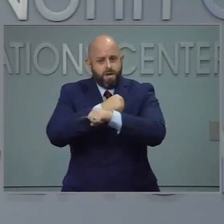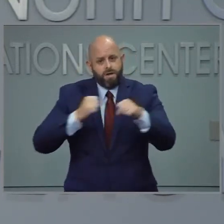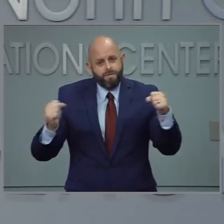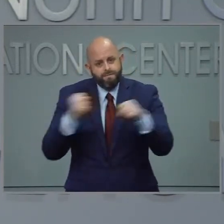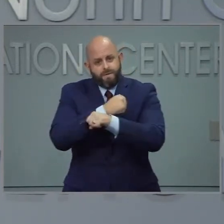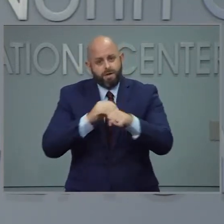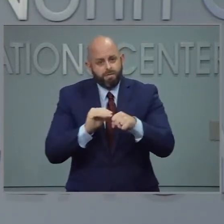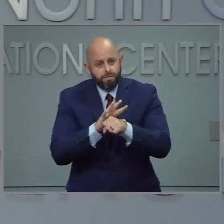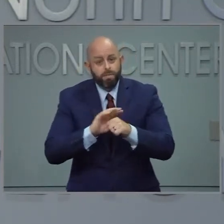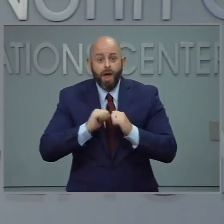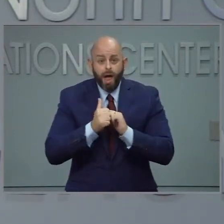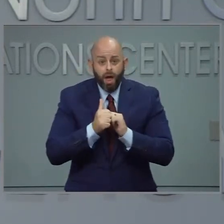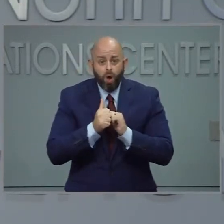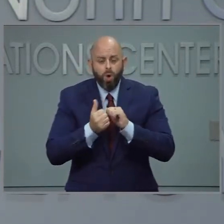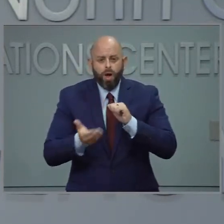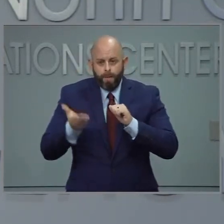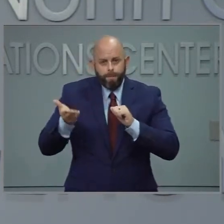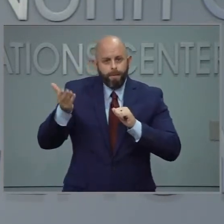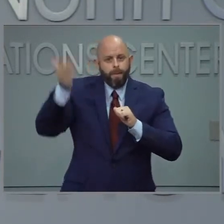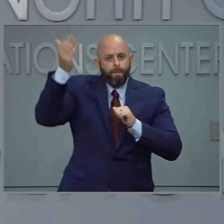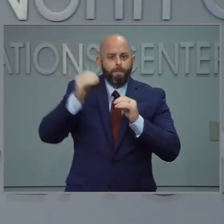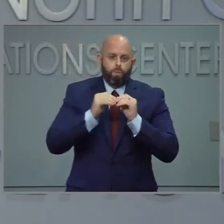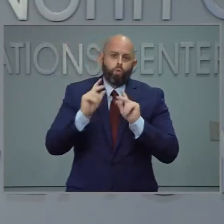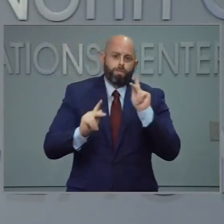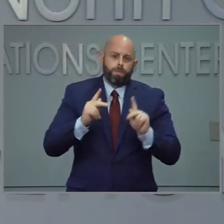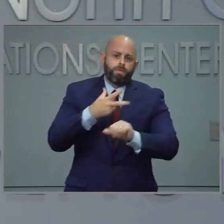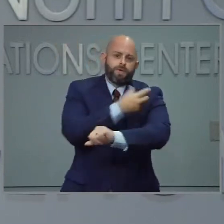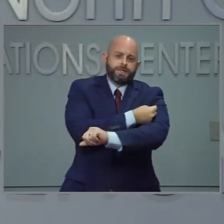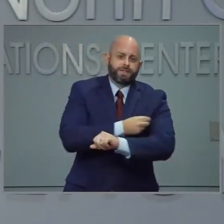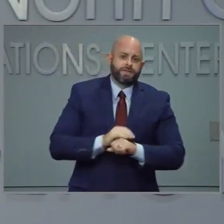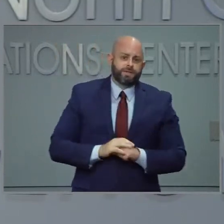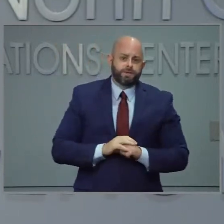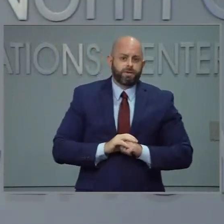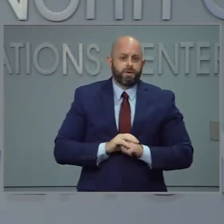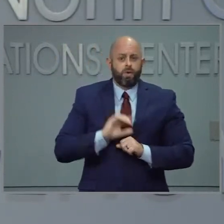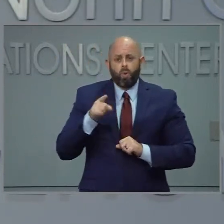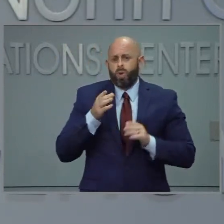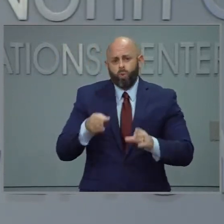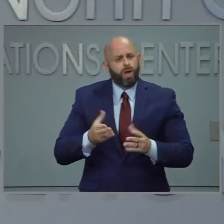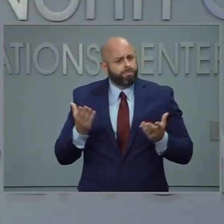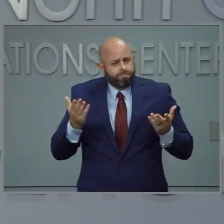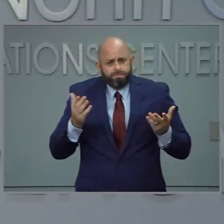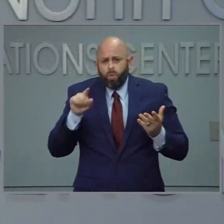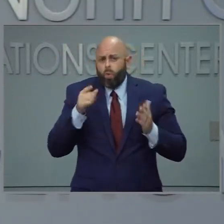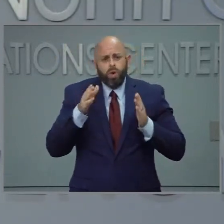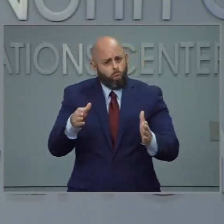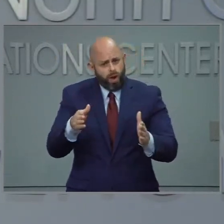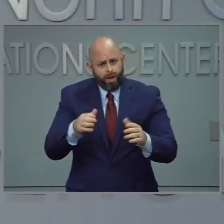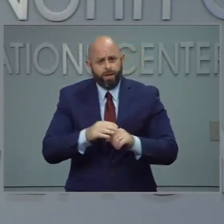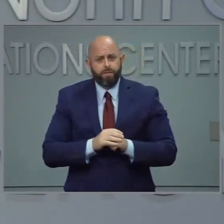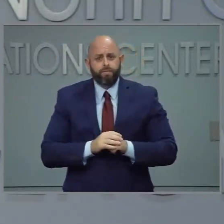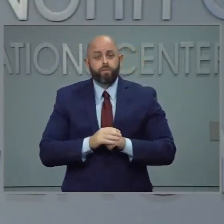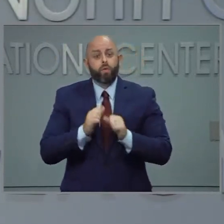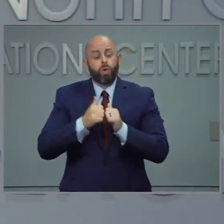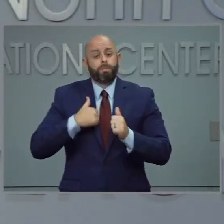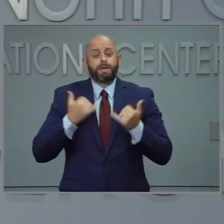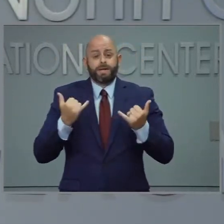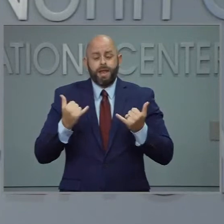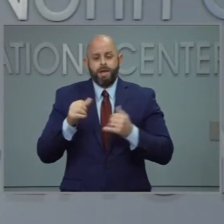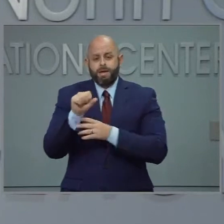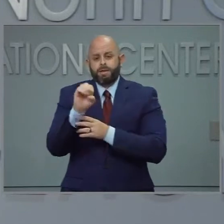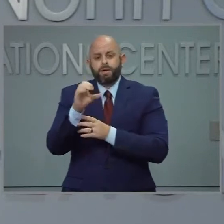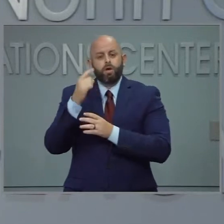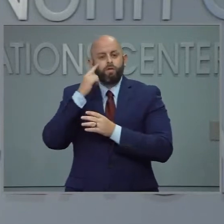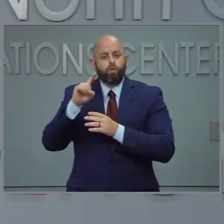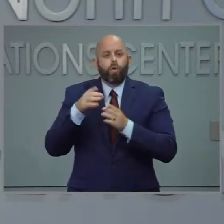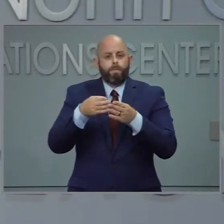vaccination rates. That's the only sure way out of this thing. With me today is our Secretary of Public